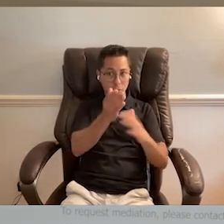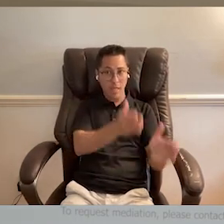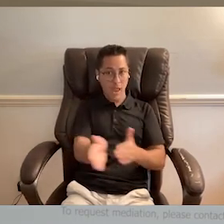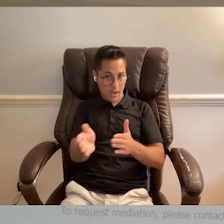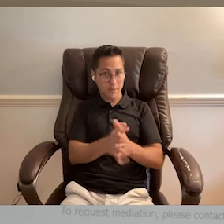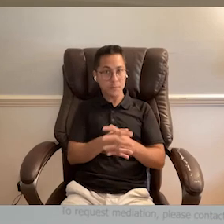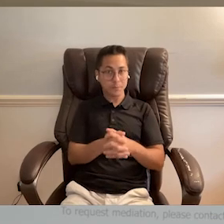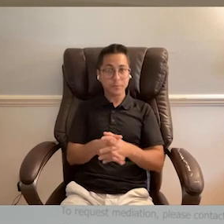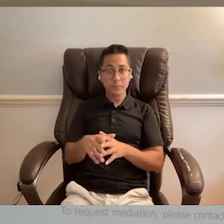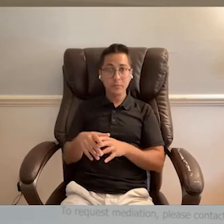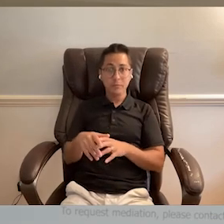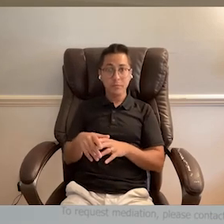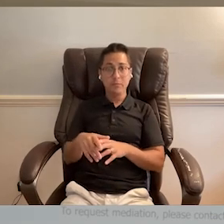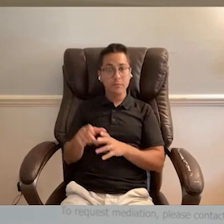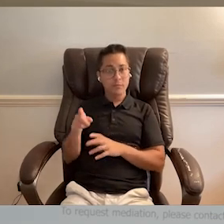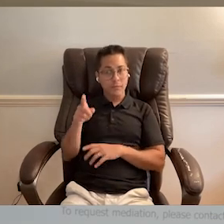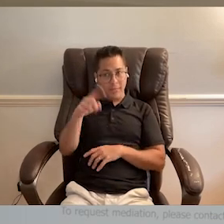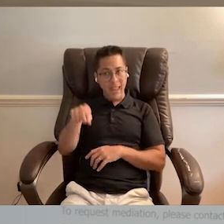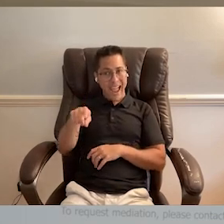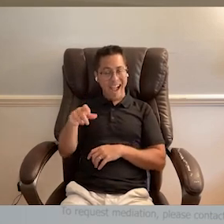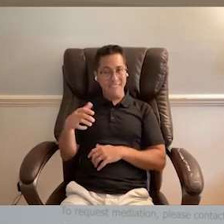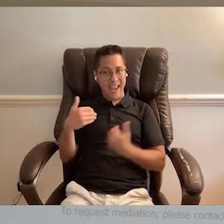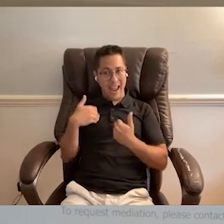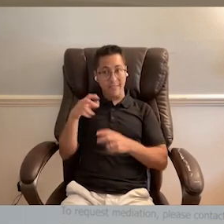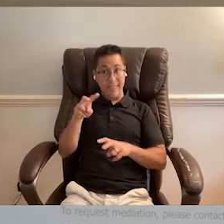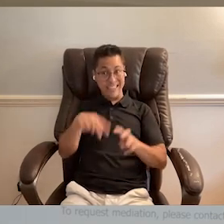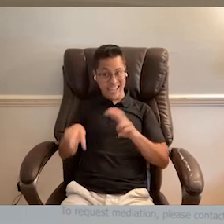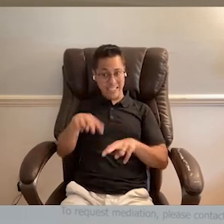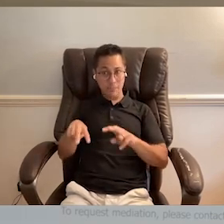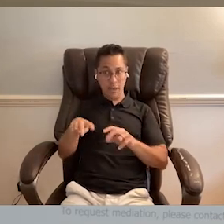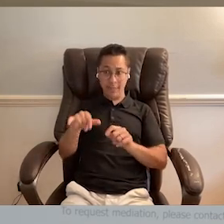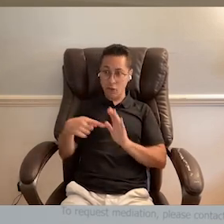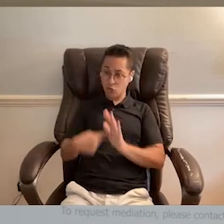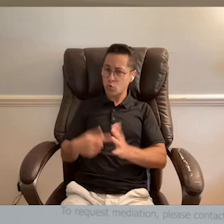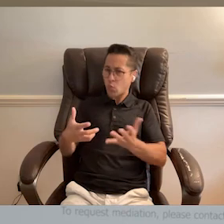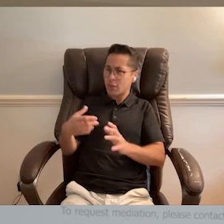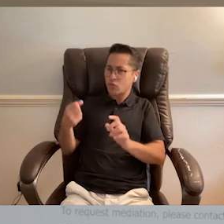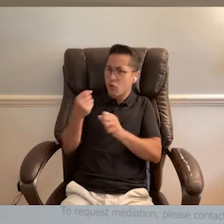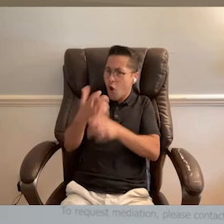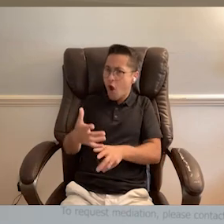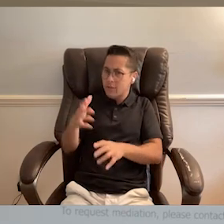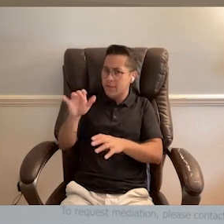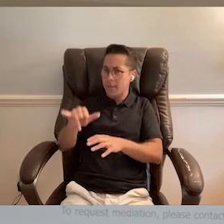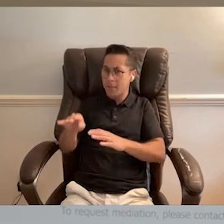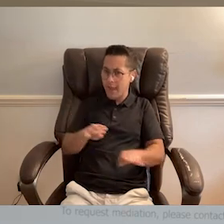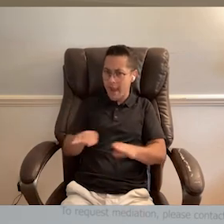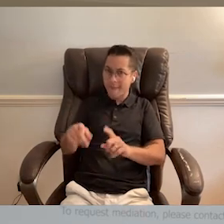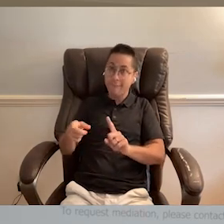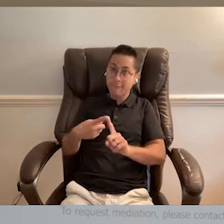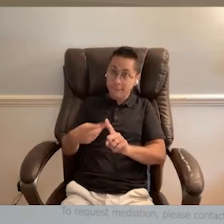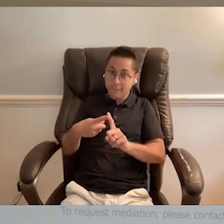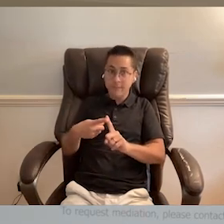they have to do the assessment that shows what's causing the behavior and how